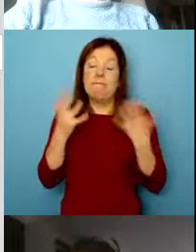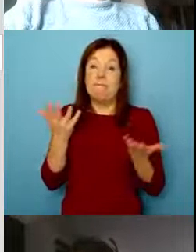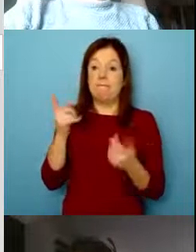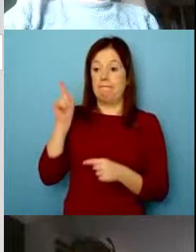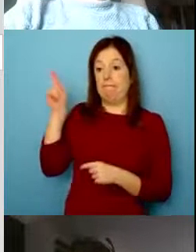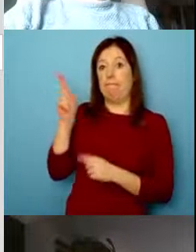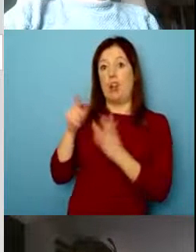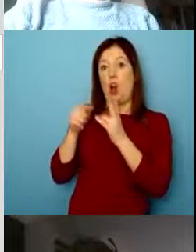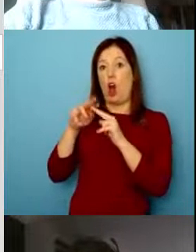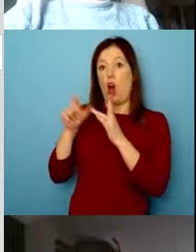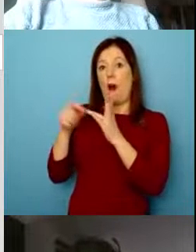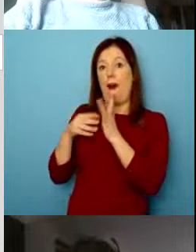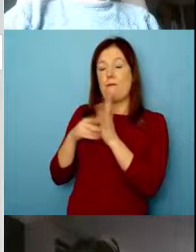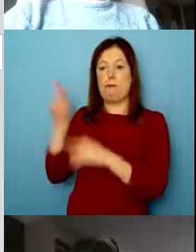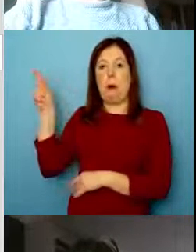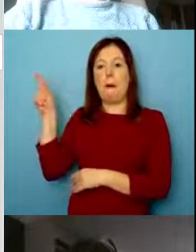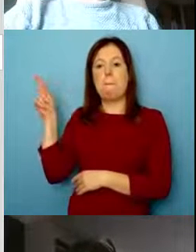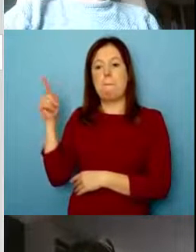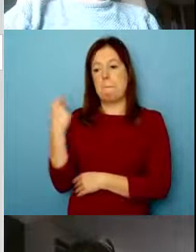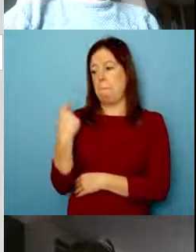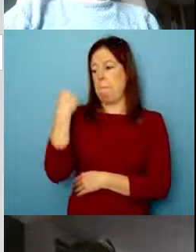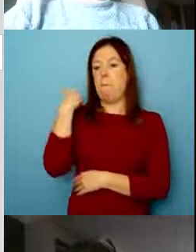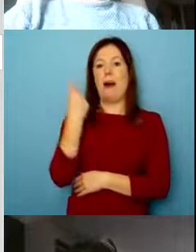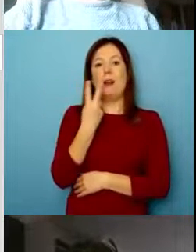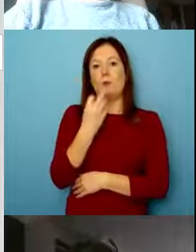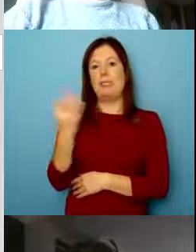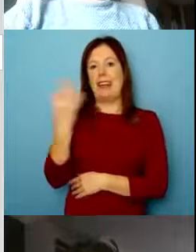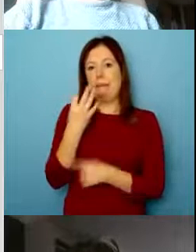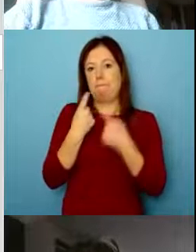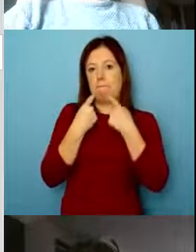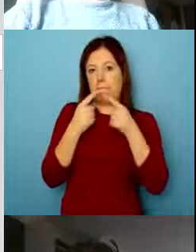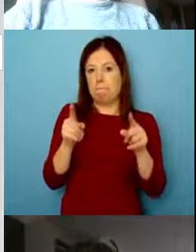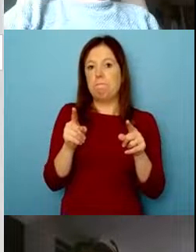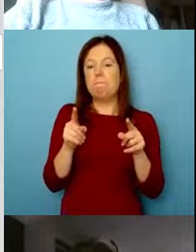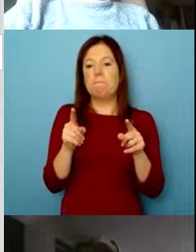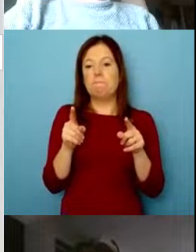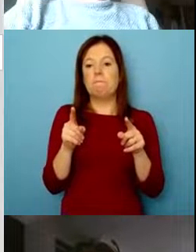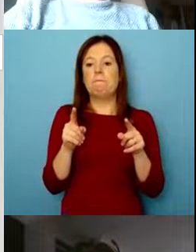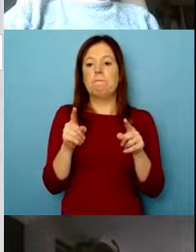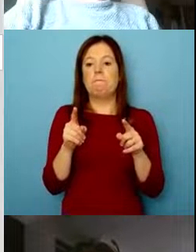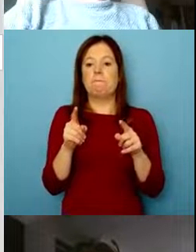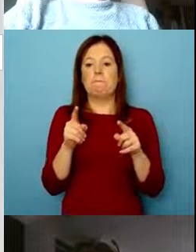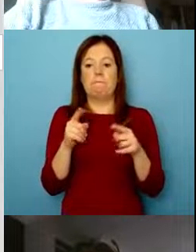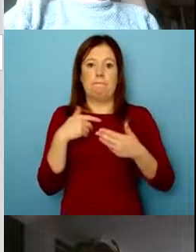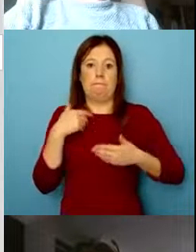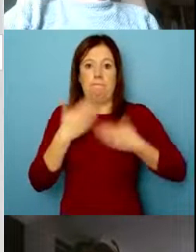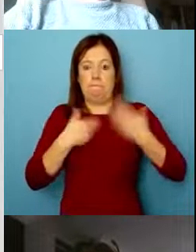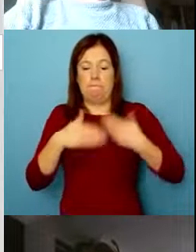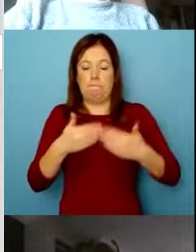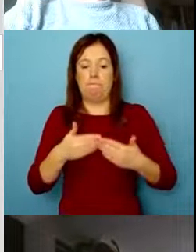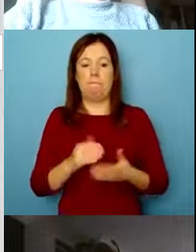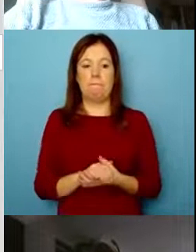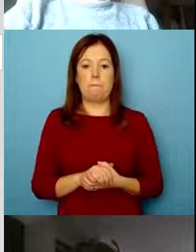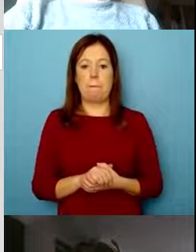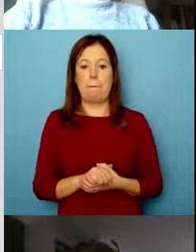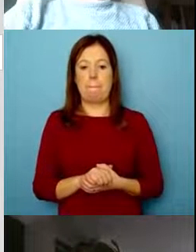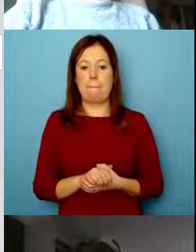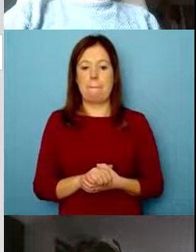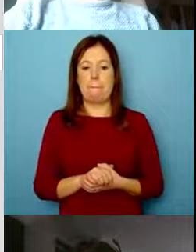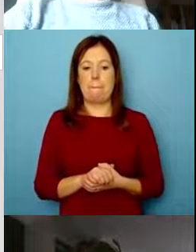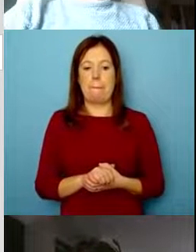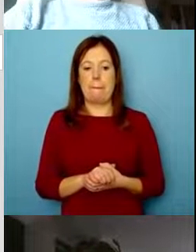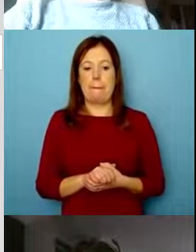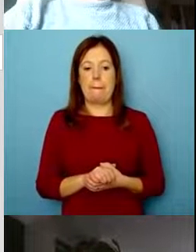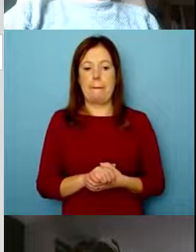that came to us in 2018, and we've been implementing those with manufacturers since. So we wanted to improve the